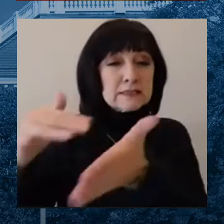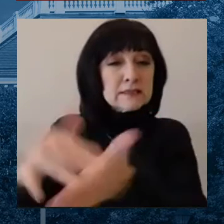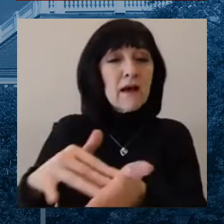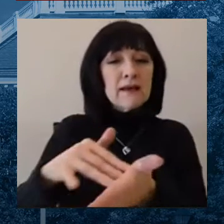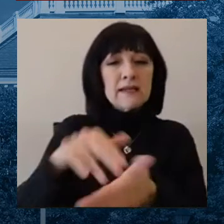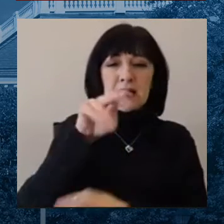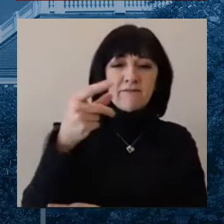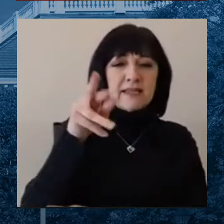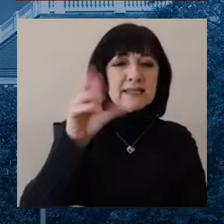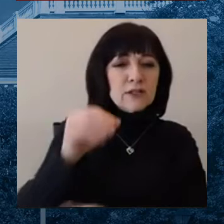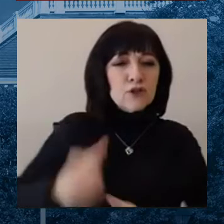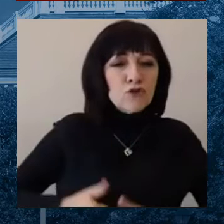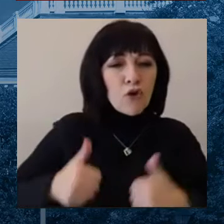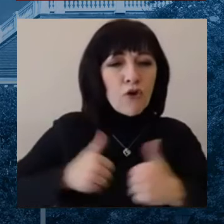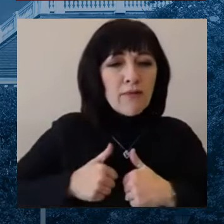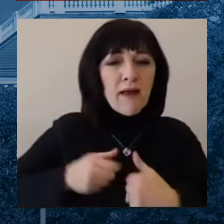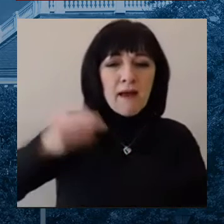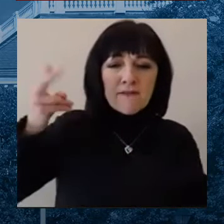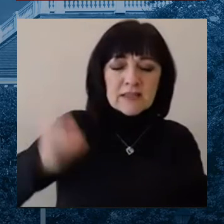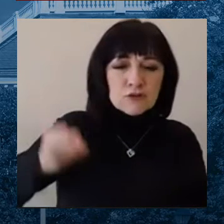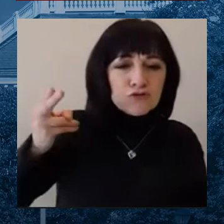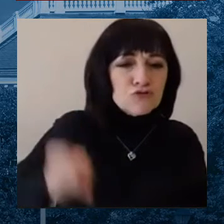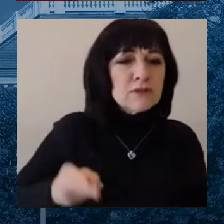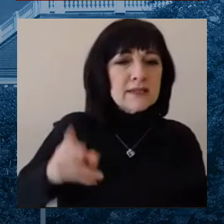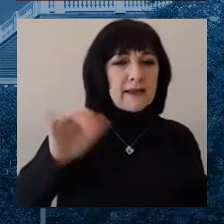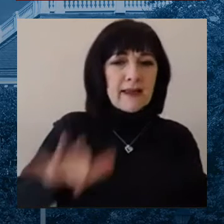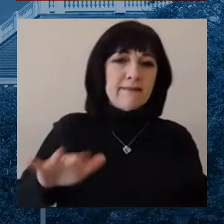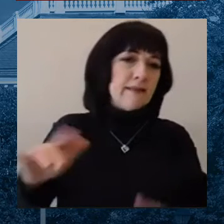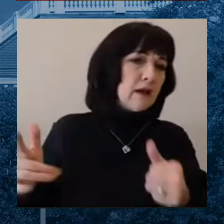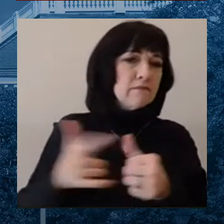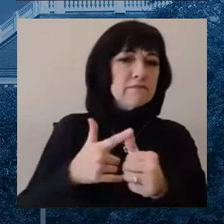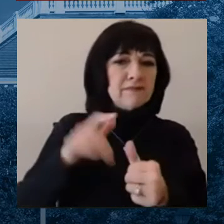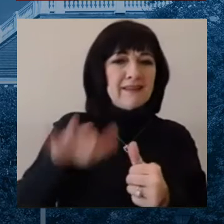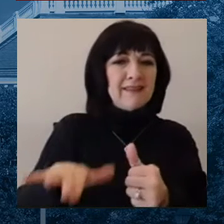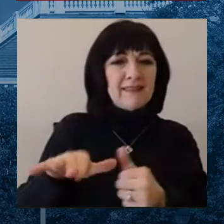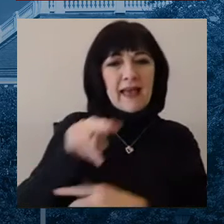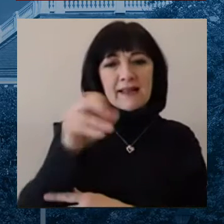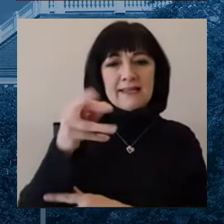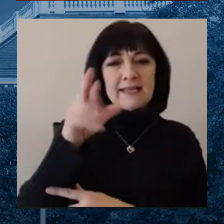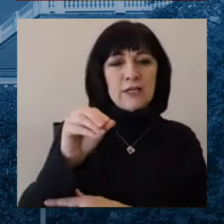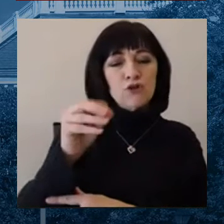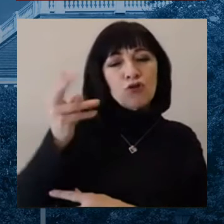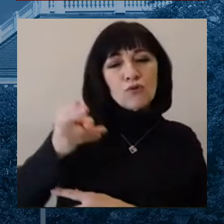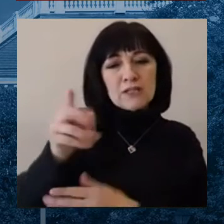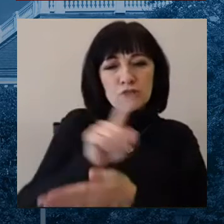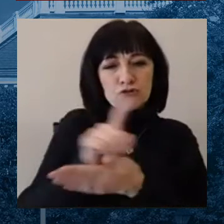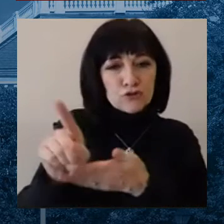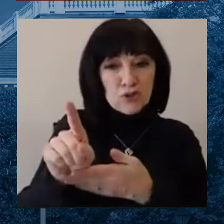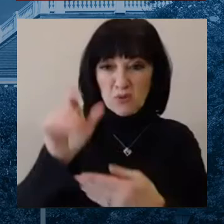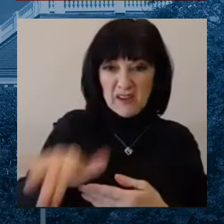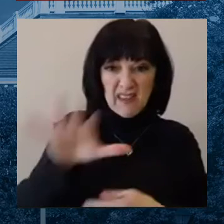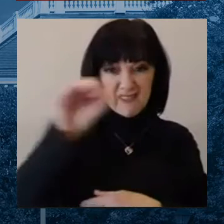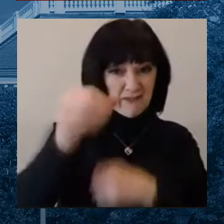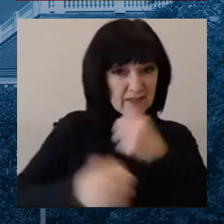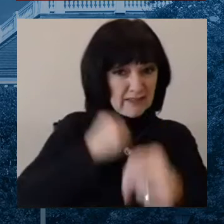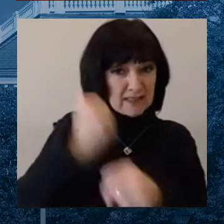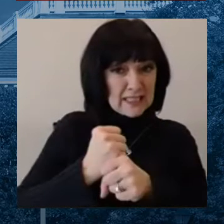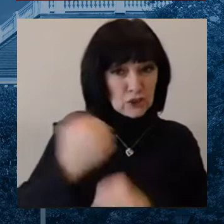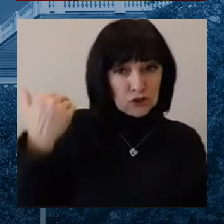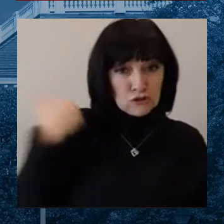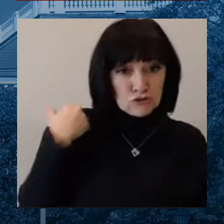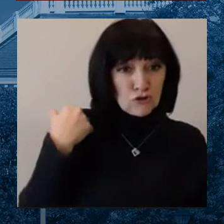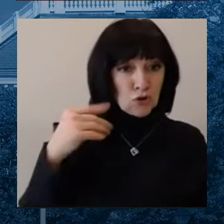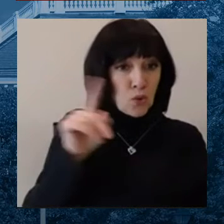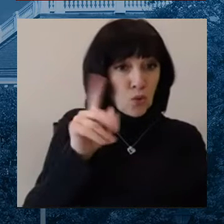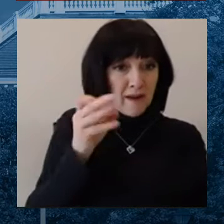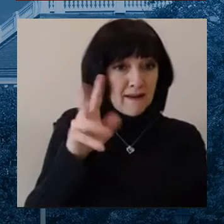History and the beginning of Negro History Week, which led to just 50 years ago at Kent State,